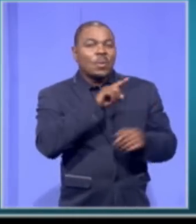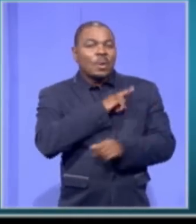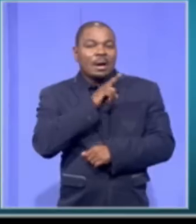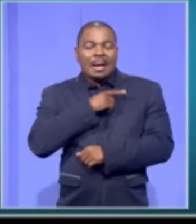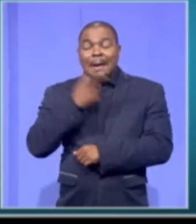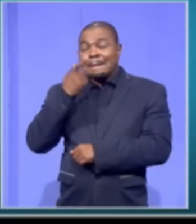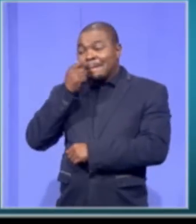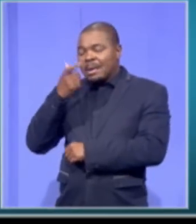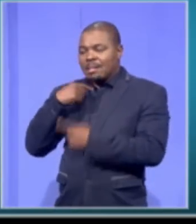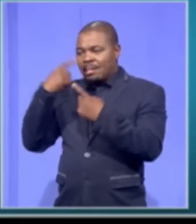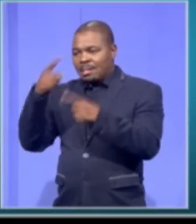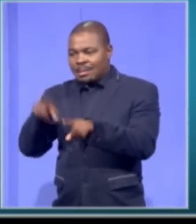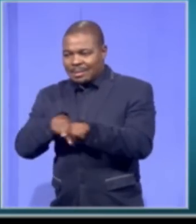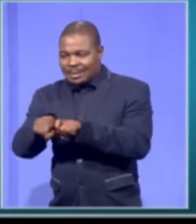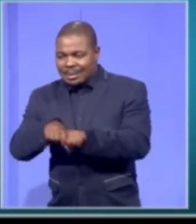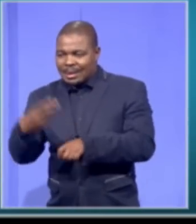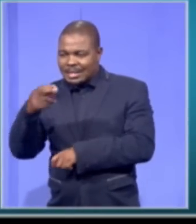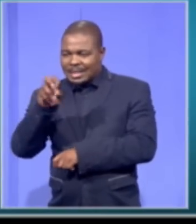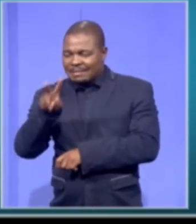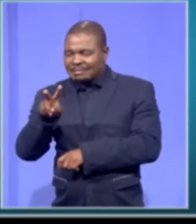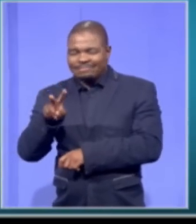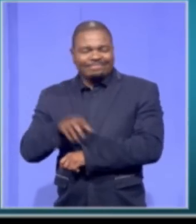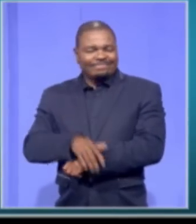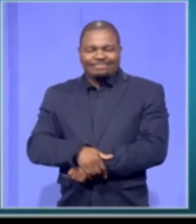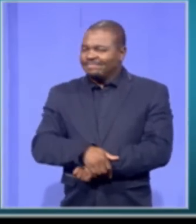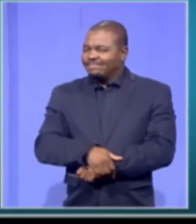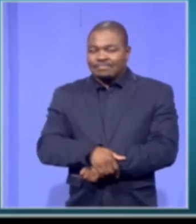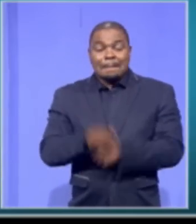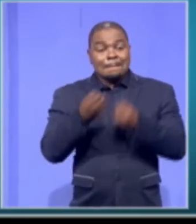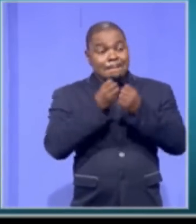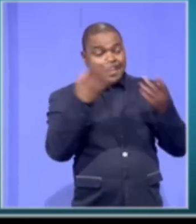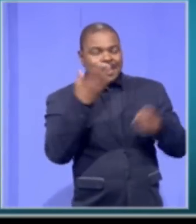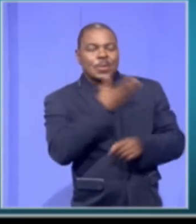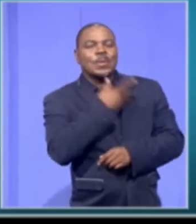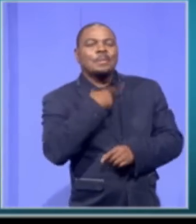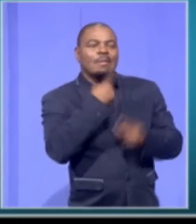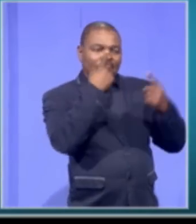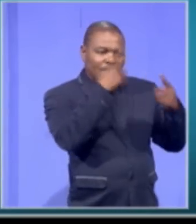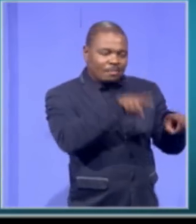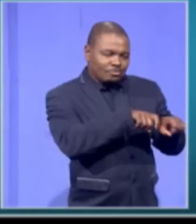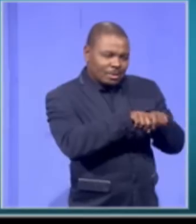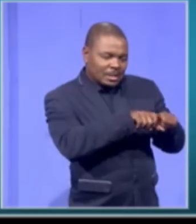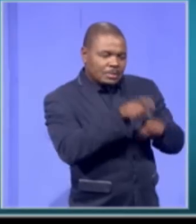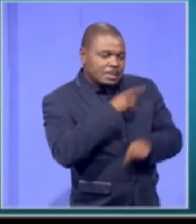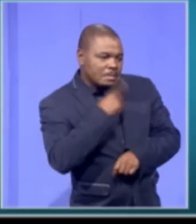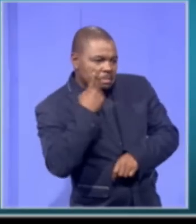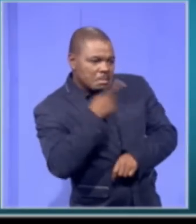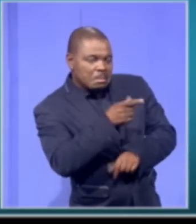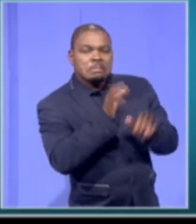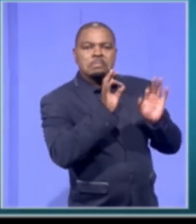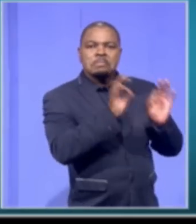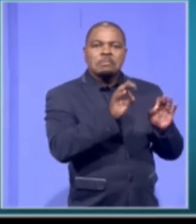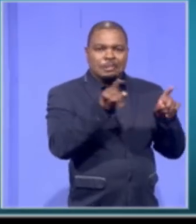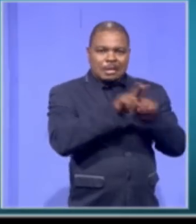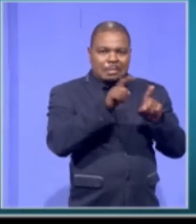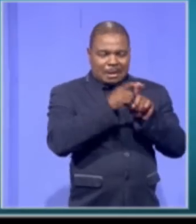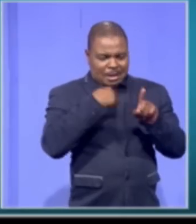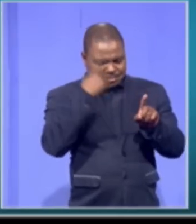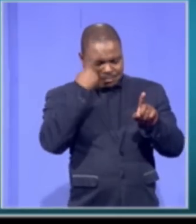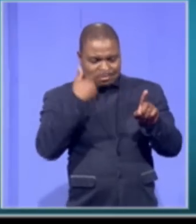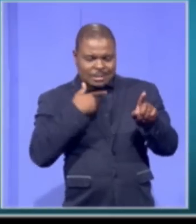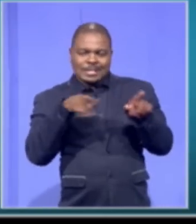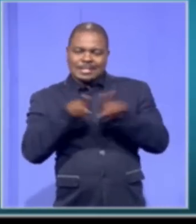rate go dira diteko tša HIV, gantši basadi ba dira diteko gomme re bona ba lokile le rena re bona